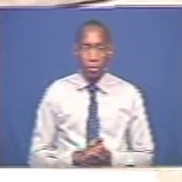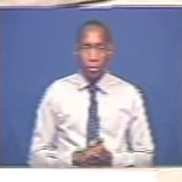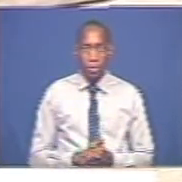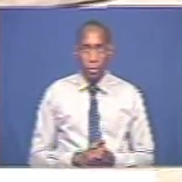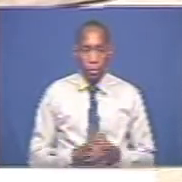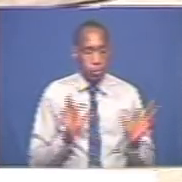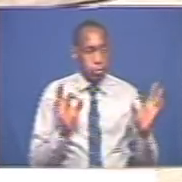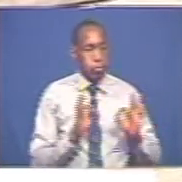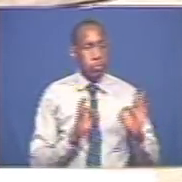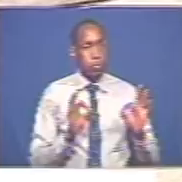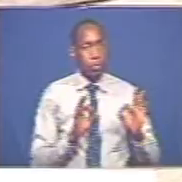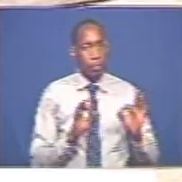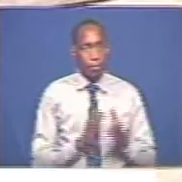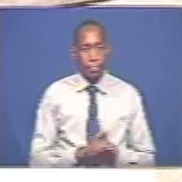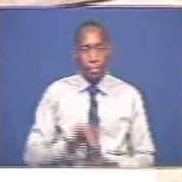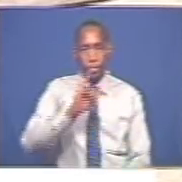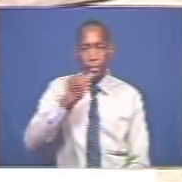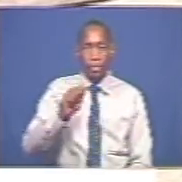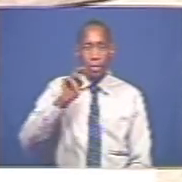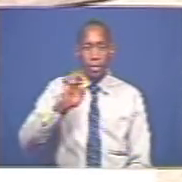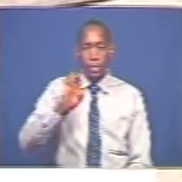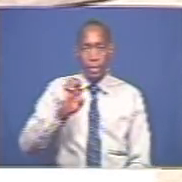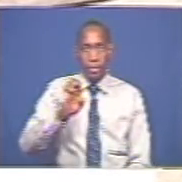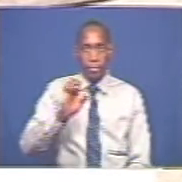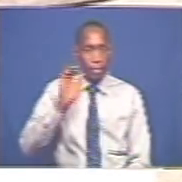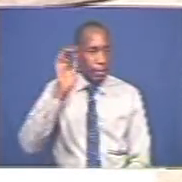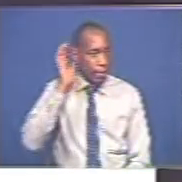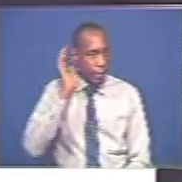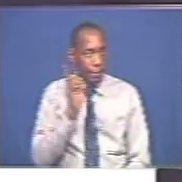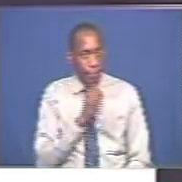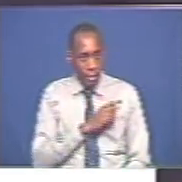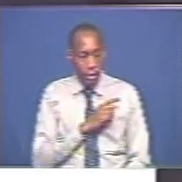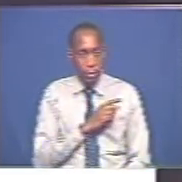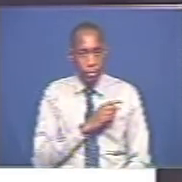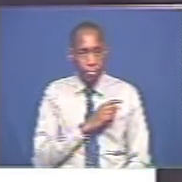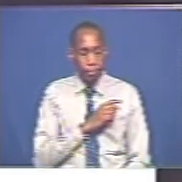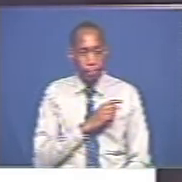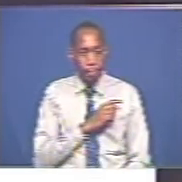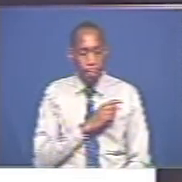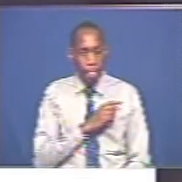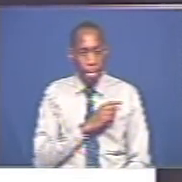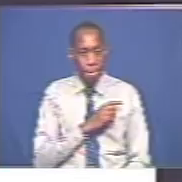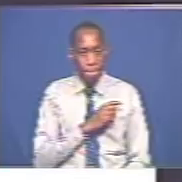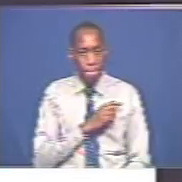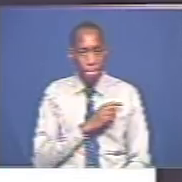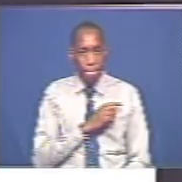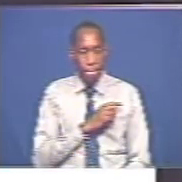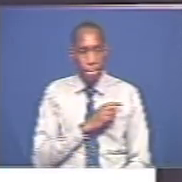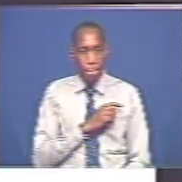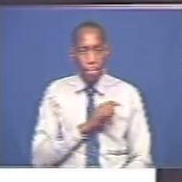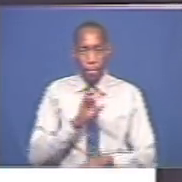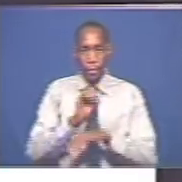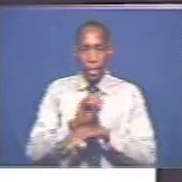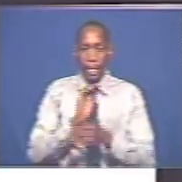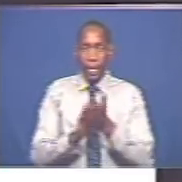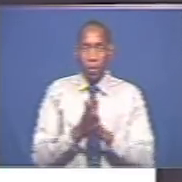Why? Jen, you've had his point in you talking about counselors not